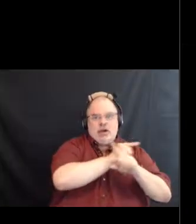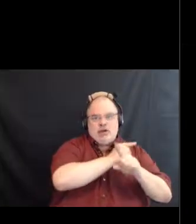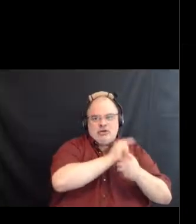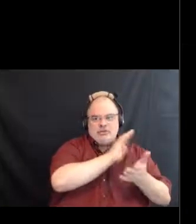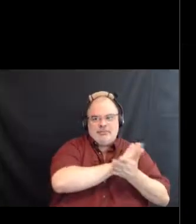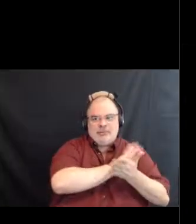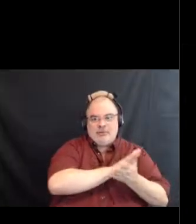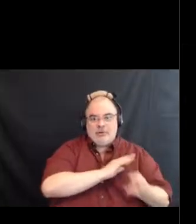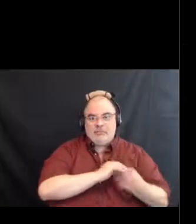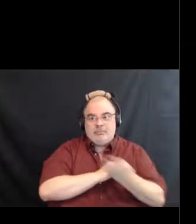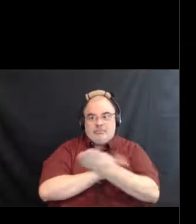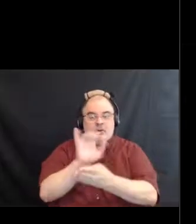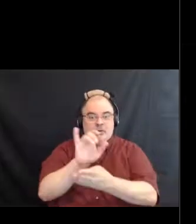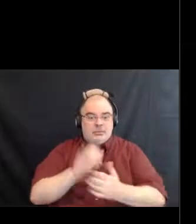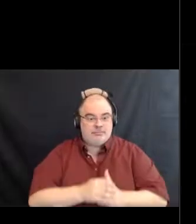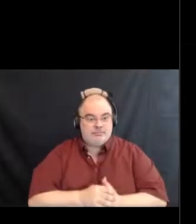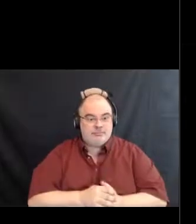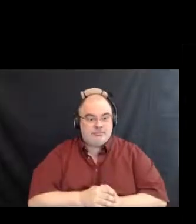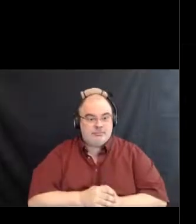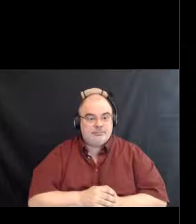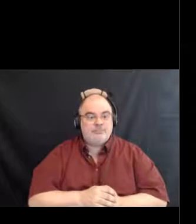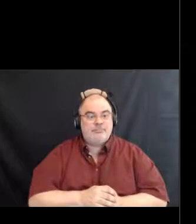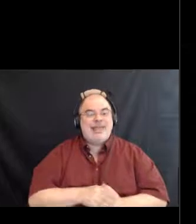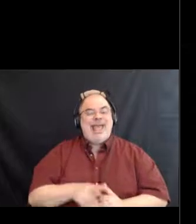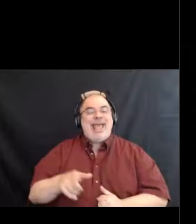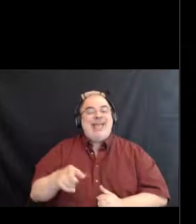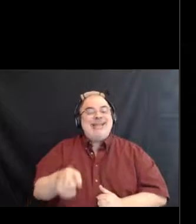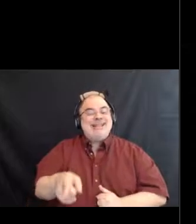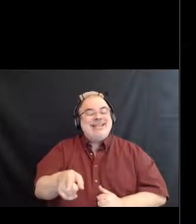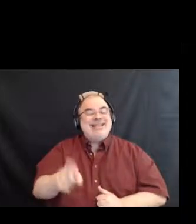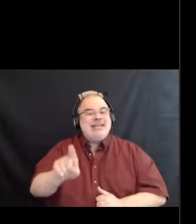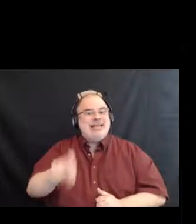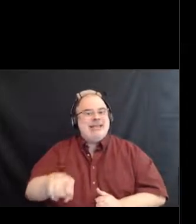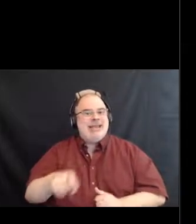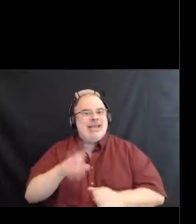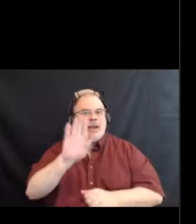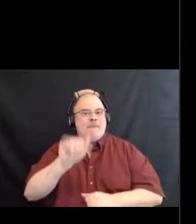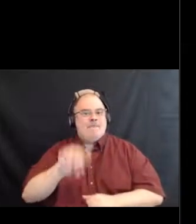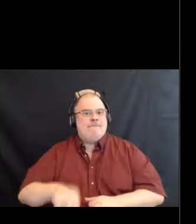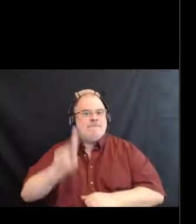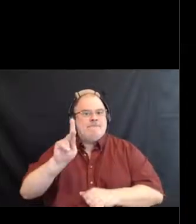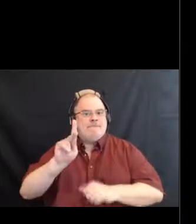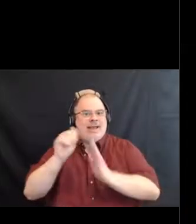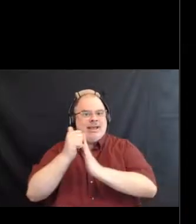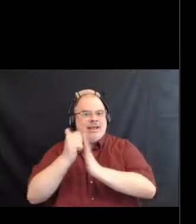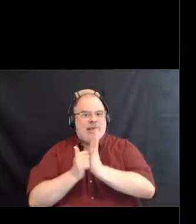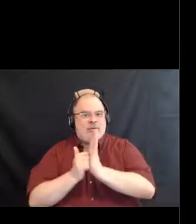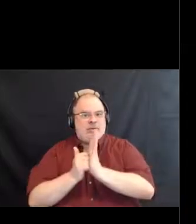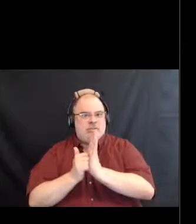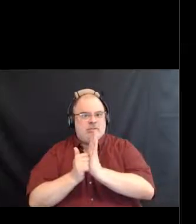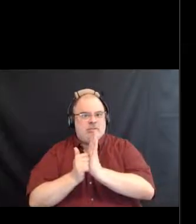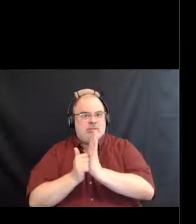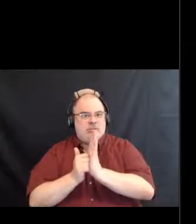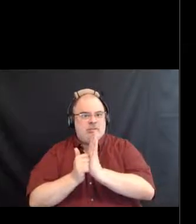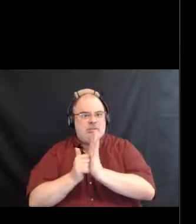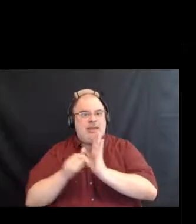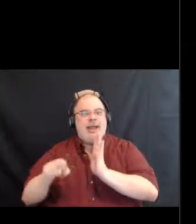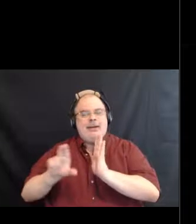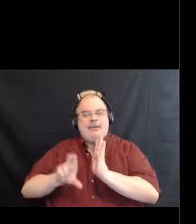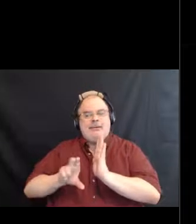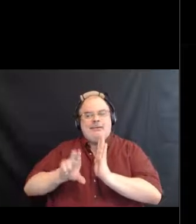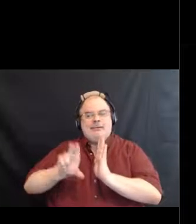The individual will also need to link a bank account, either a checking or savings account, and contribute a minimum of $25, as well as select